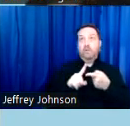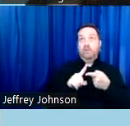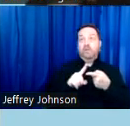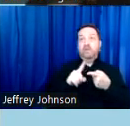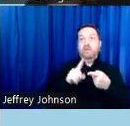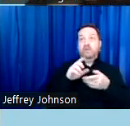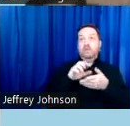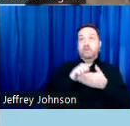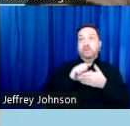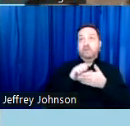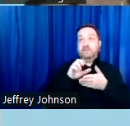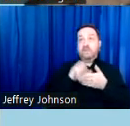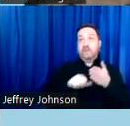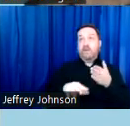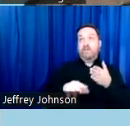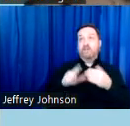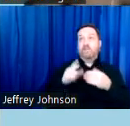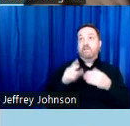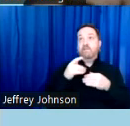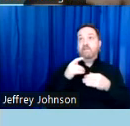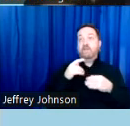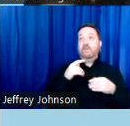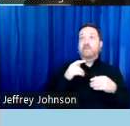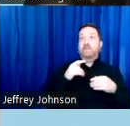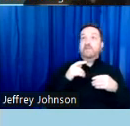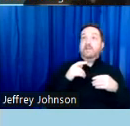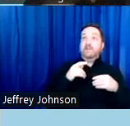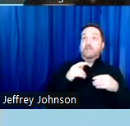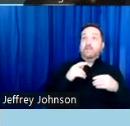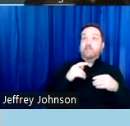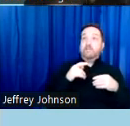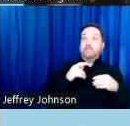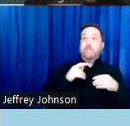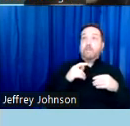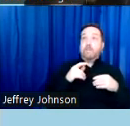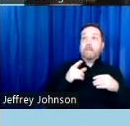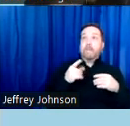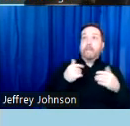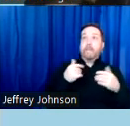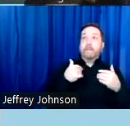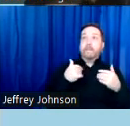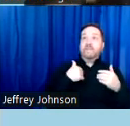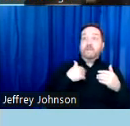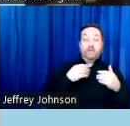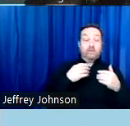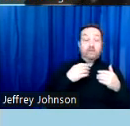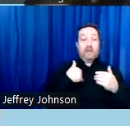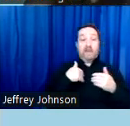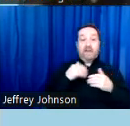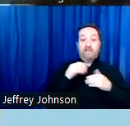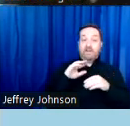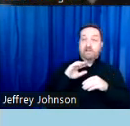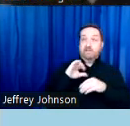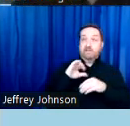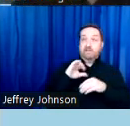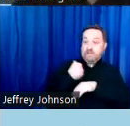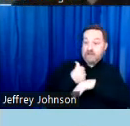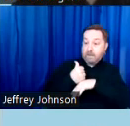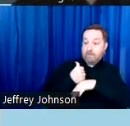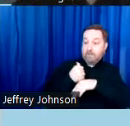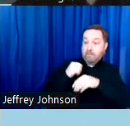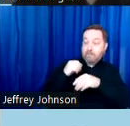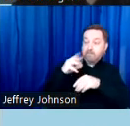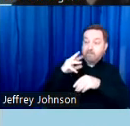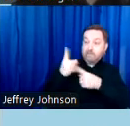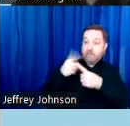off, and you can have one either like installed in, or you can get the one that